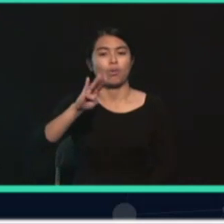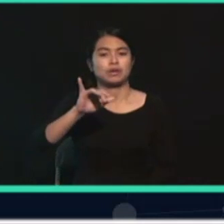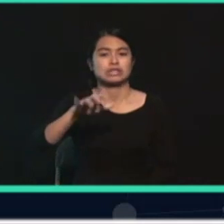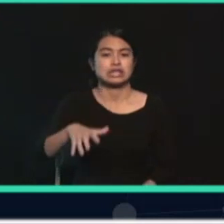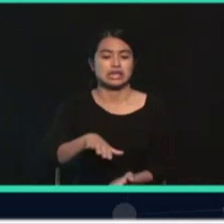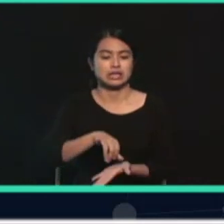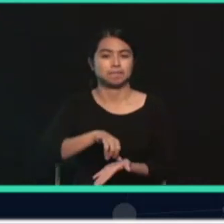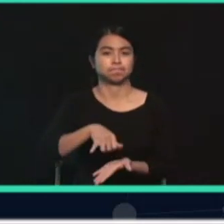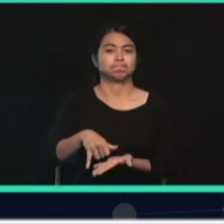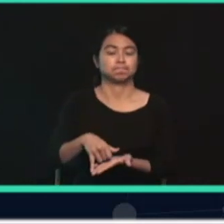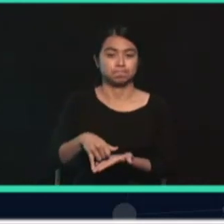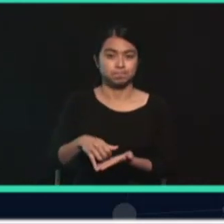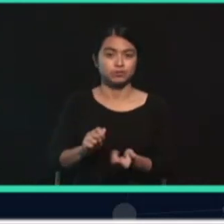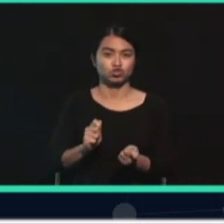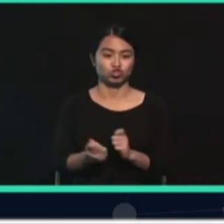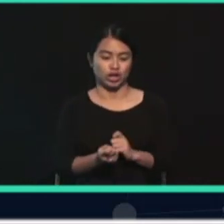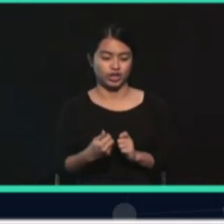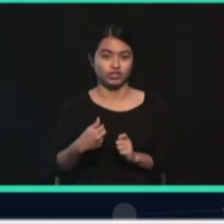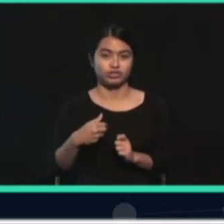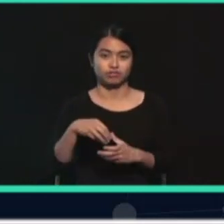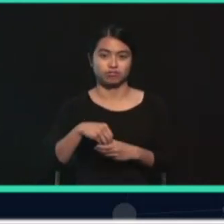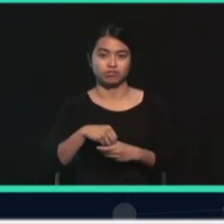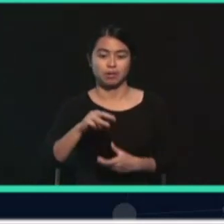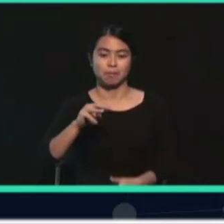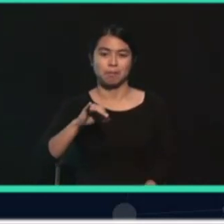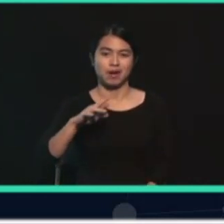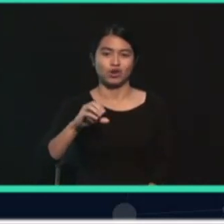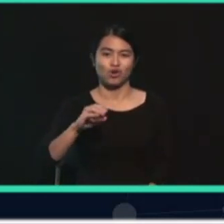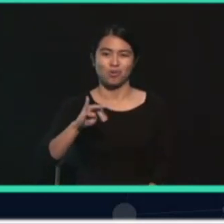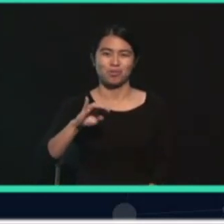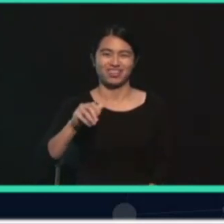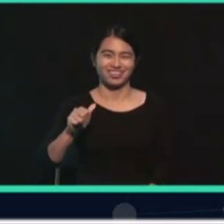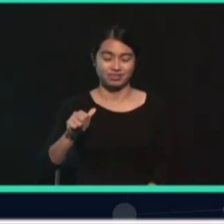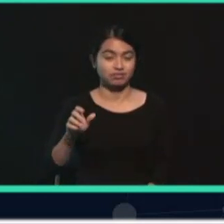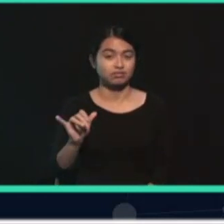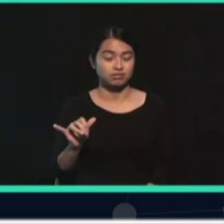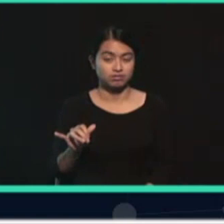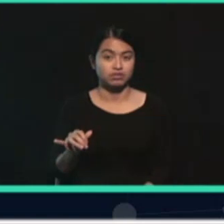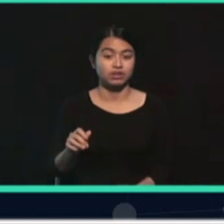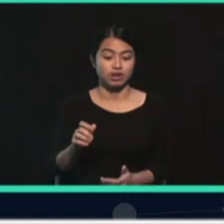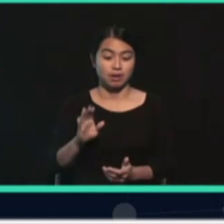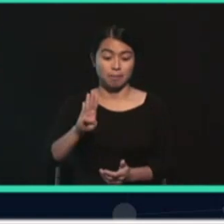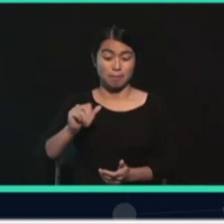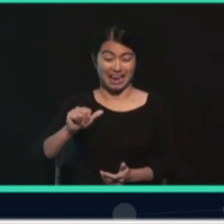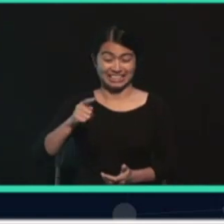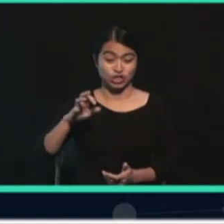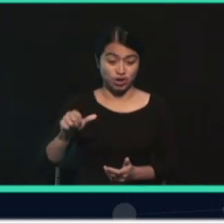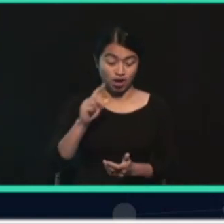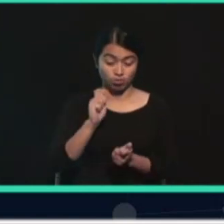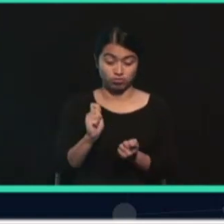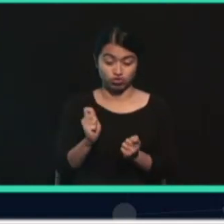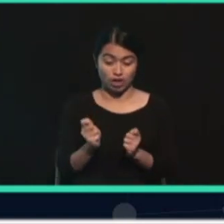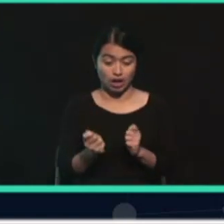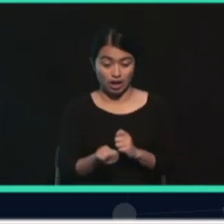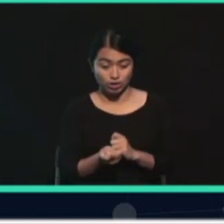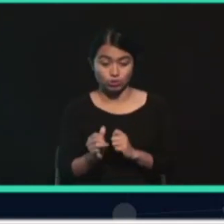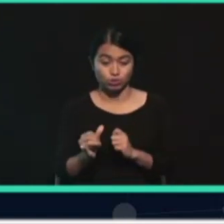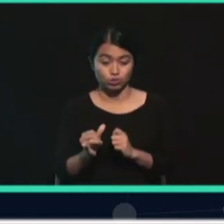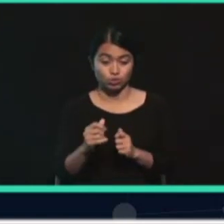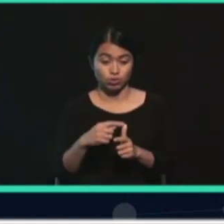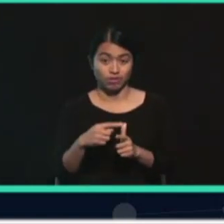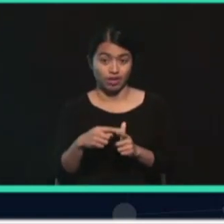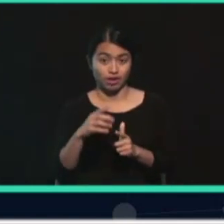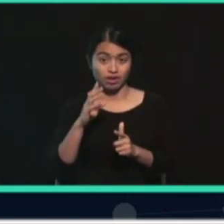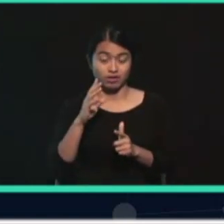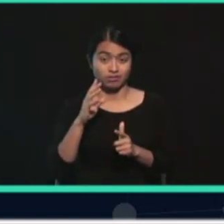have changes in the microbial richness, we have changes in certain bacteria, we have mucus degradation, and this was found nicely